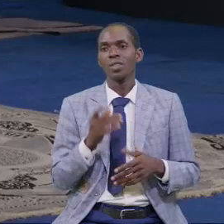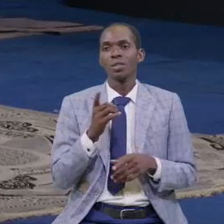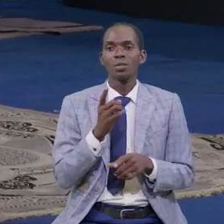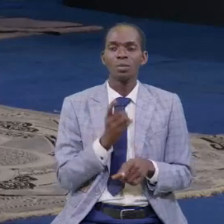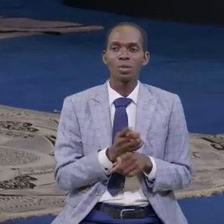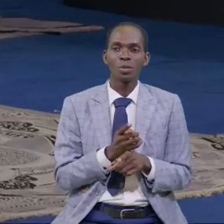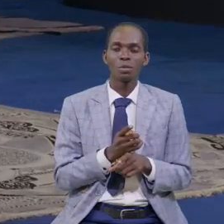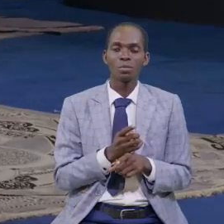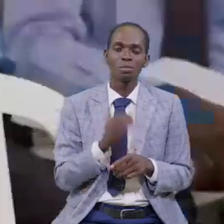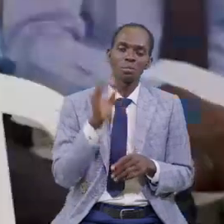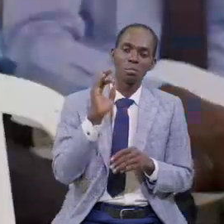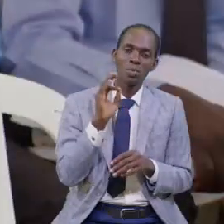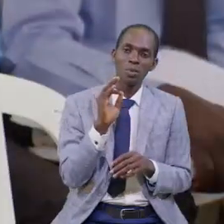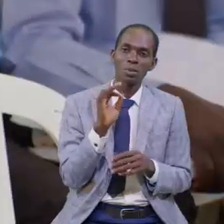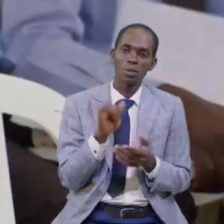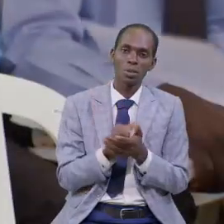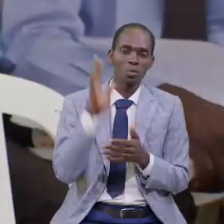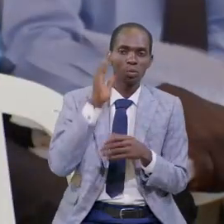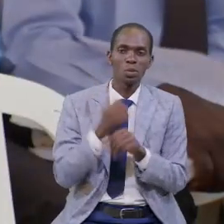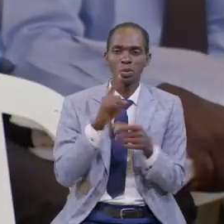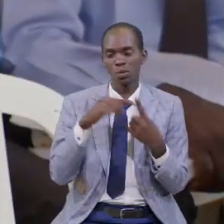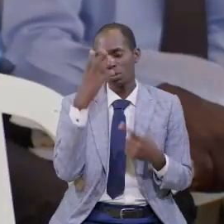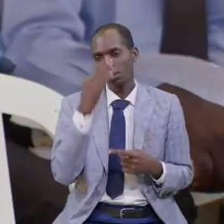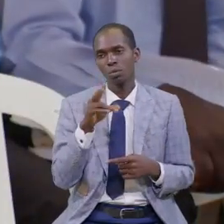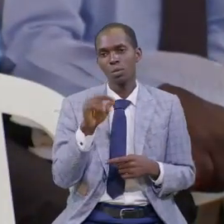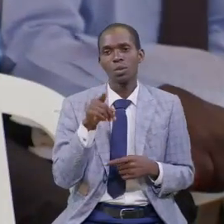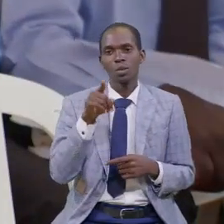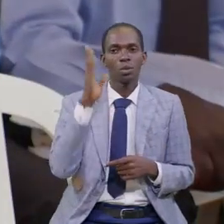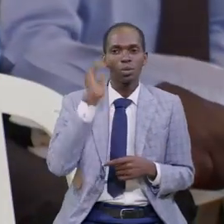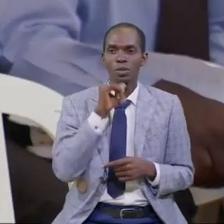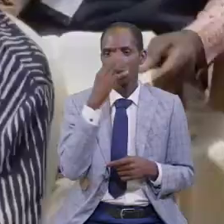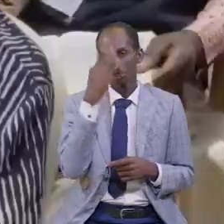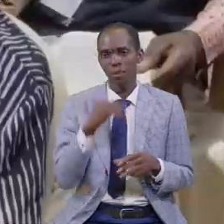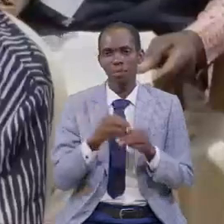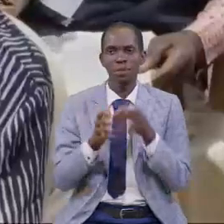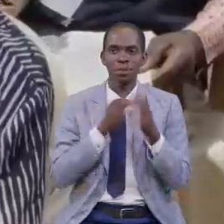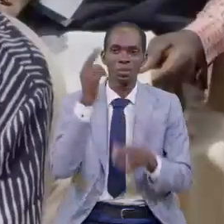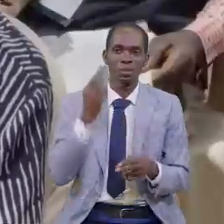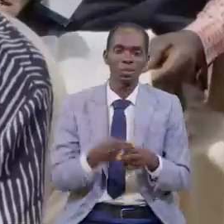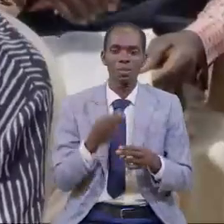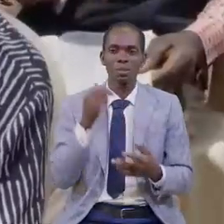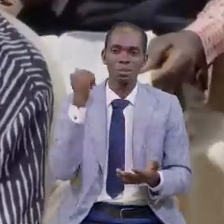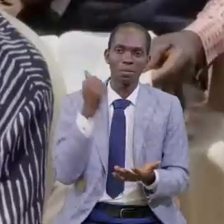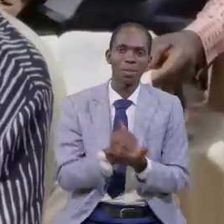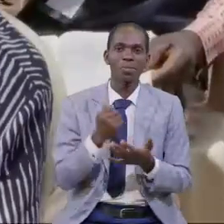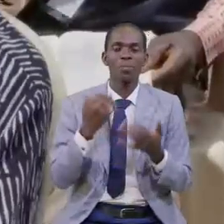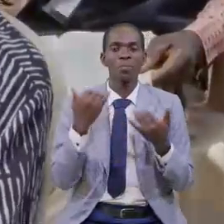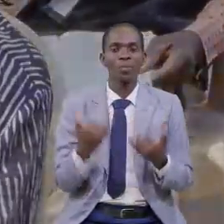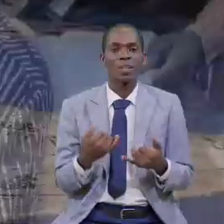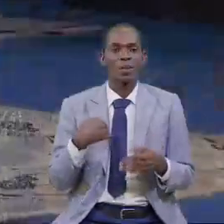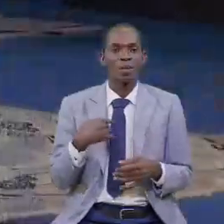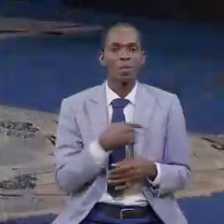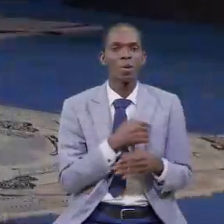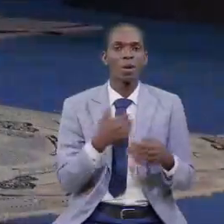sleep, you will not sleep. Amen. Amen. Now we have this